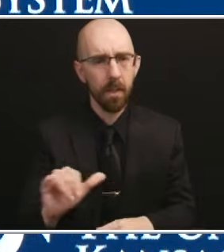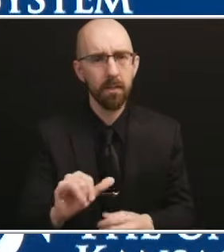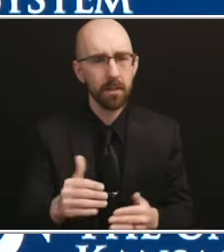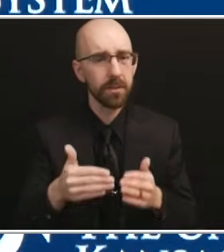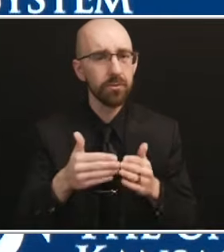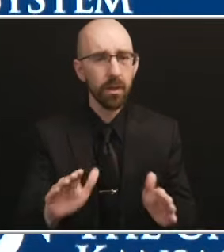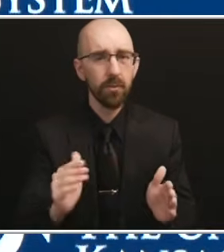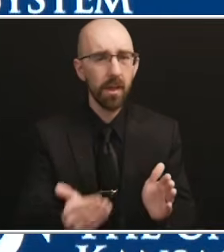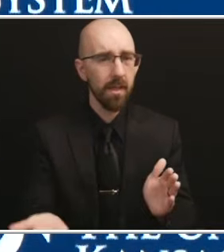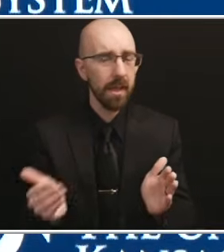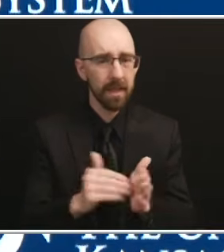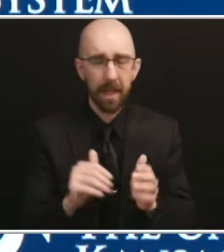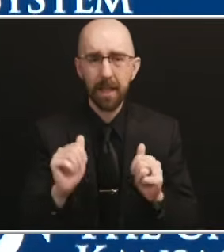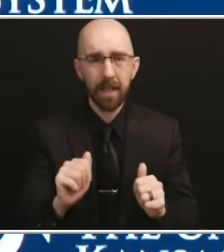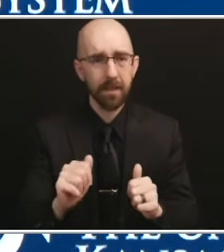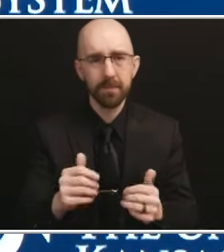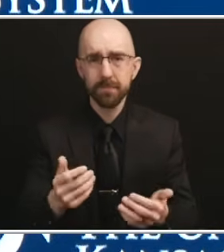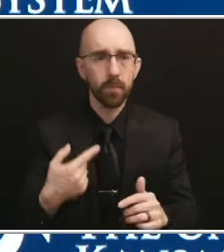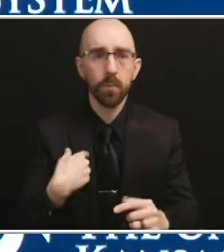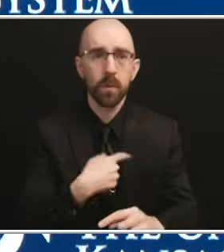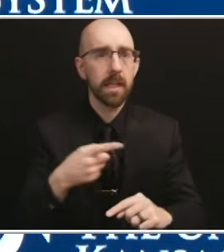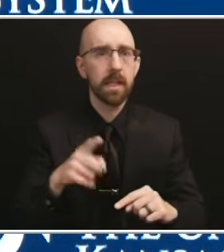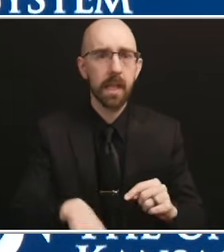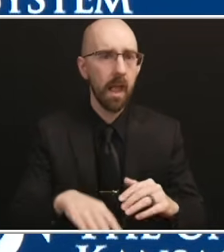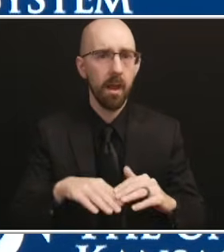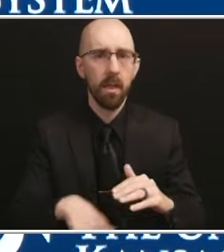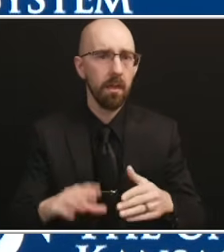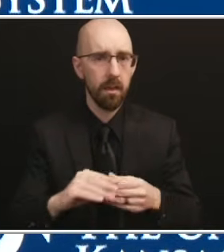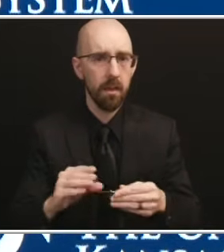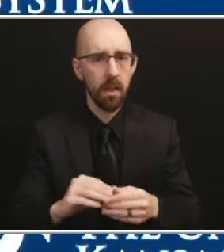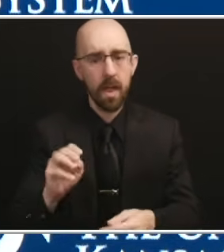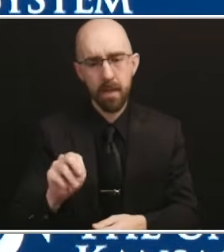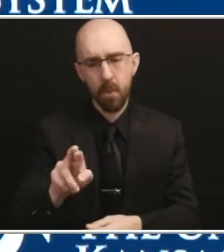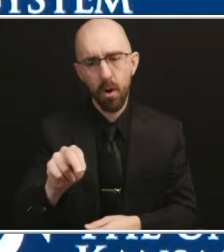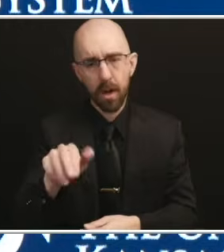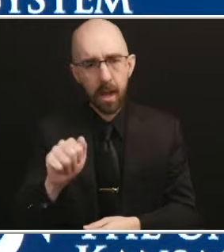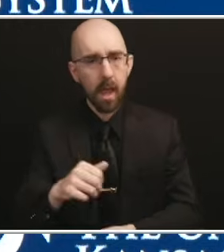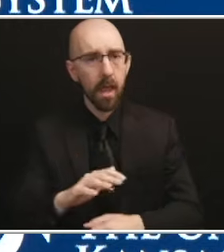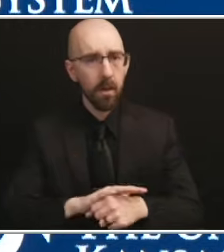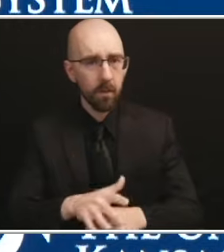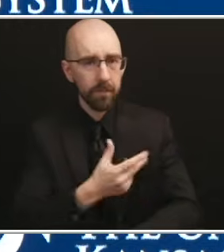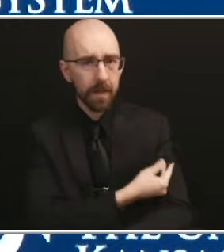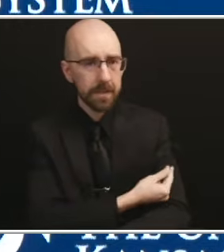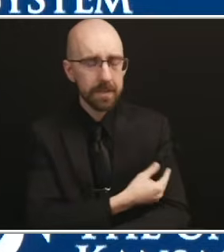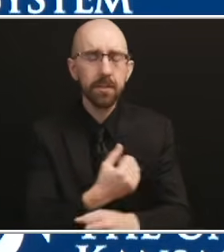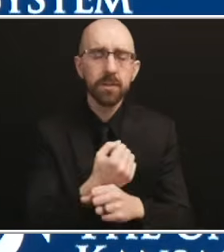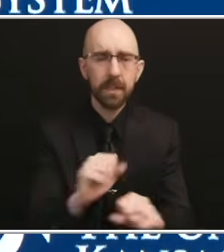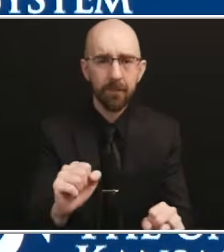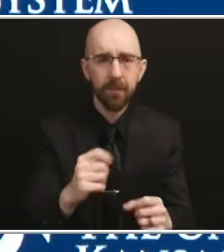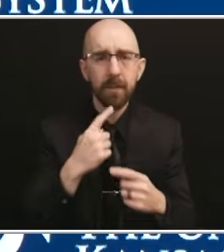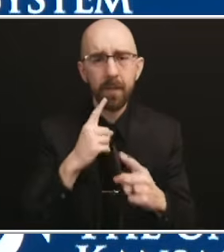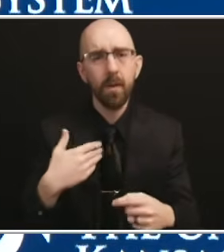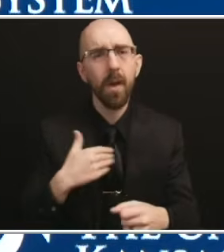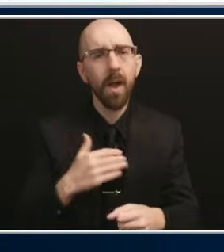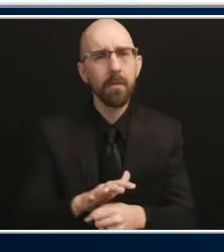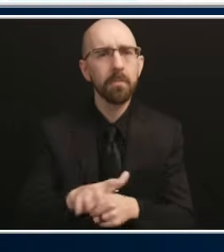can't be understated, the mRNA COVID vaccines continue to be safe and effective, and we have an abundance of data to support